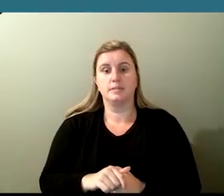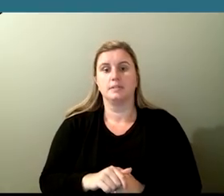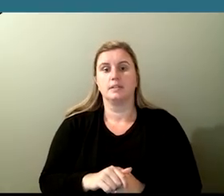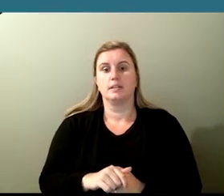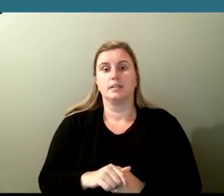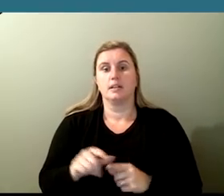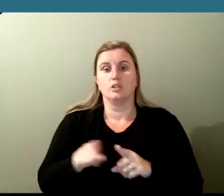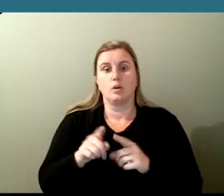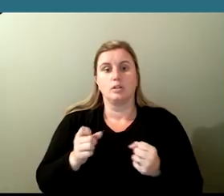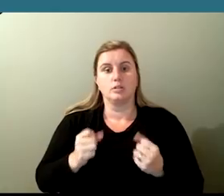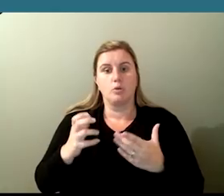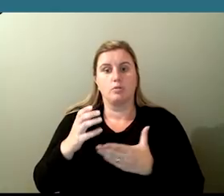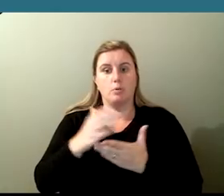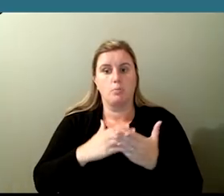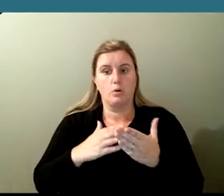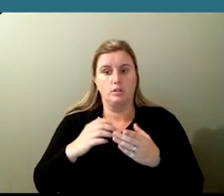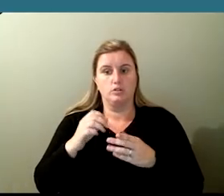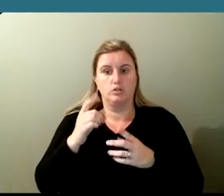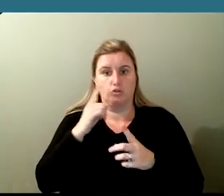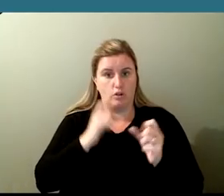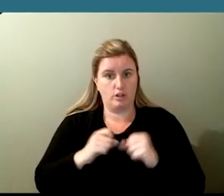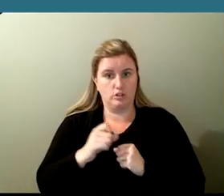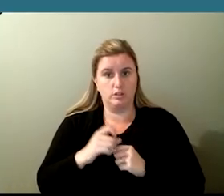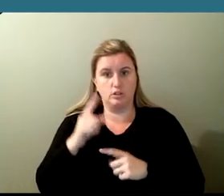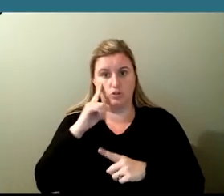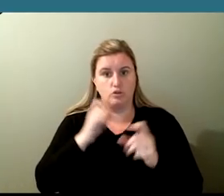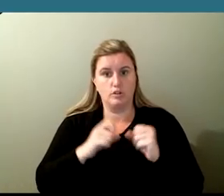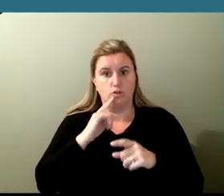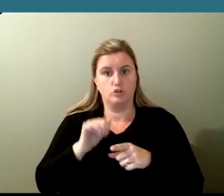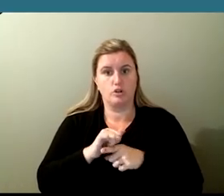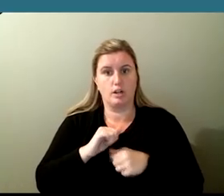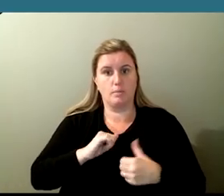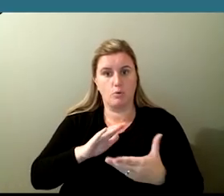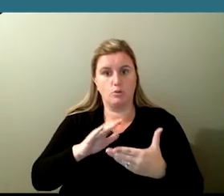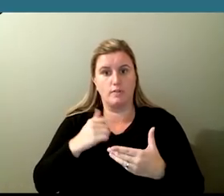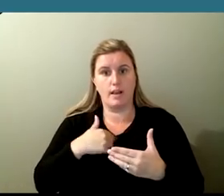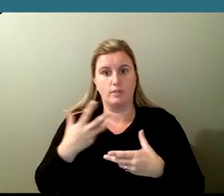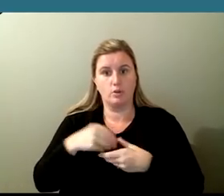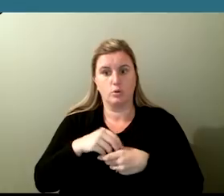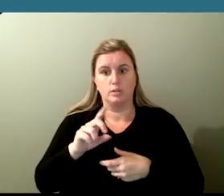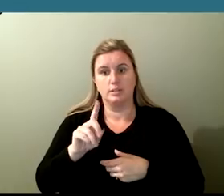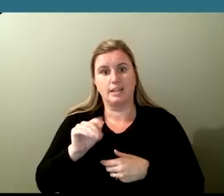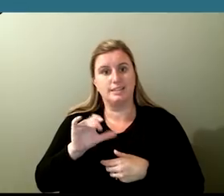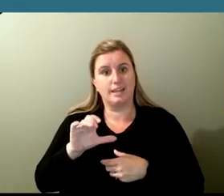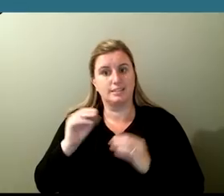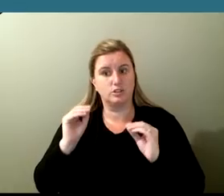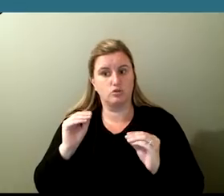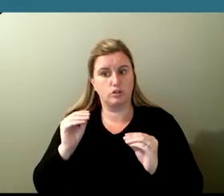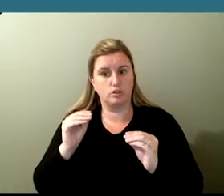as well as multi-component strategies. Strategies or training approaches that have included didactic